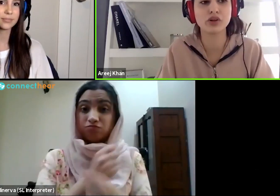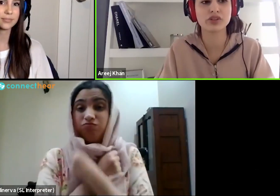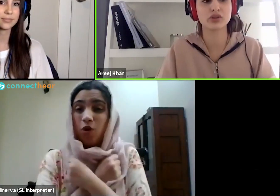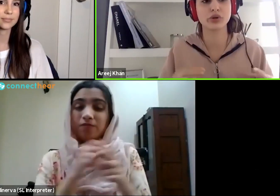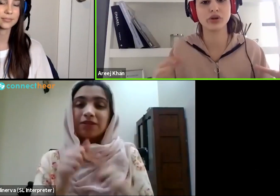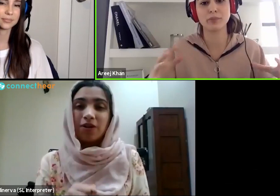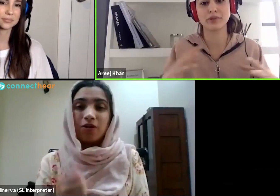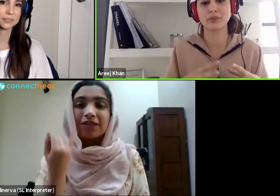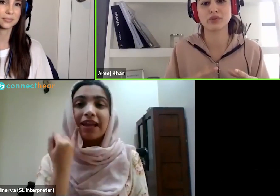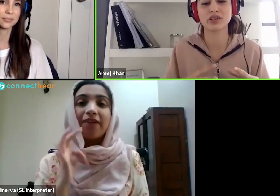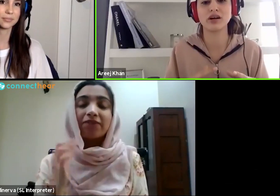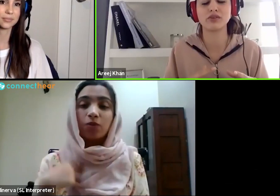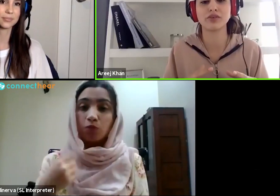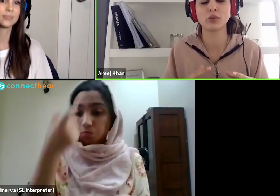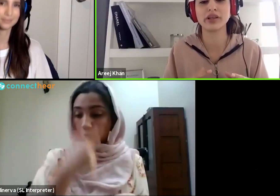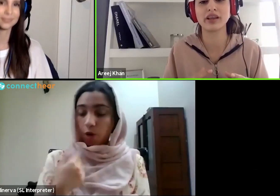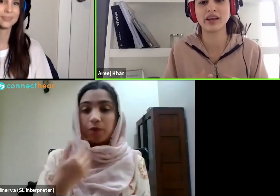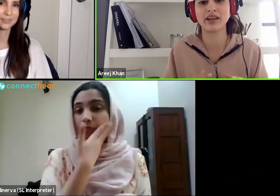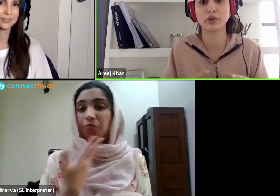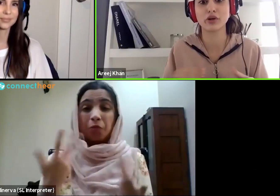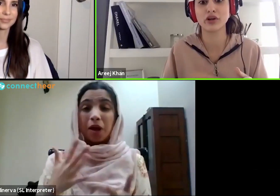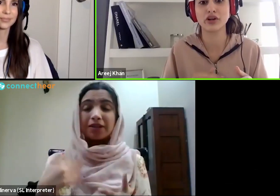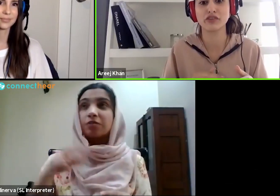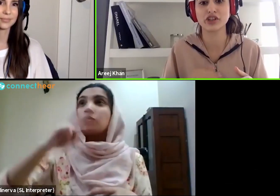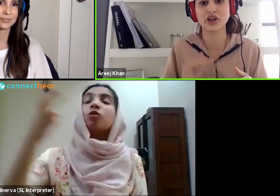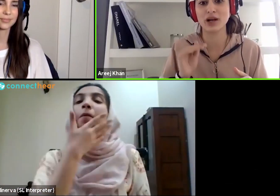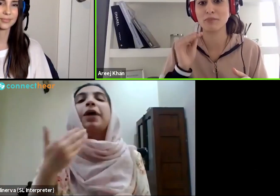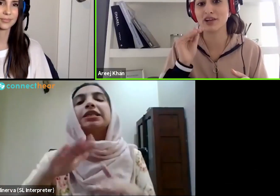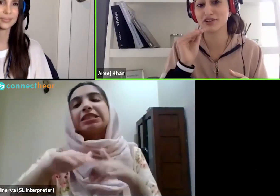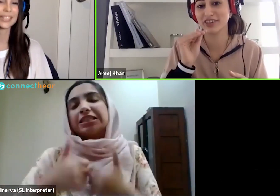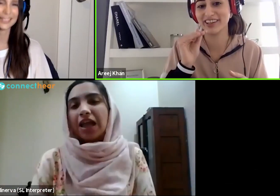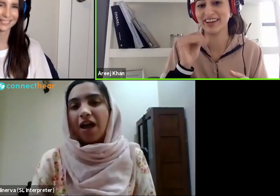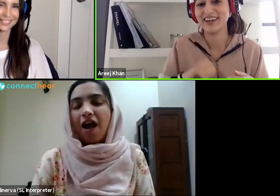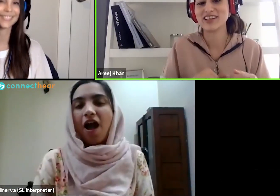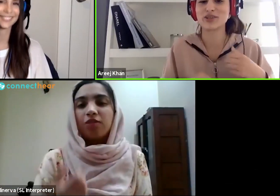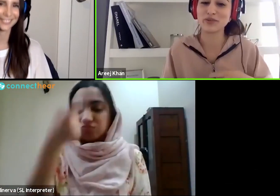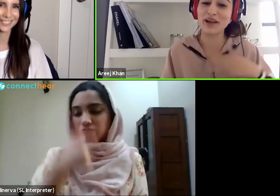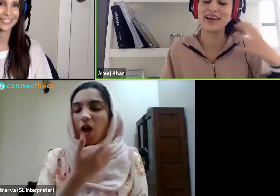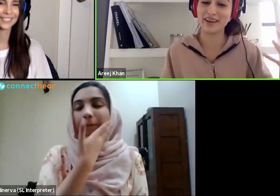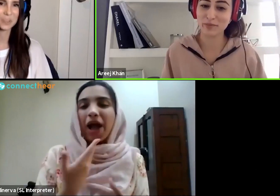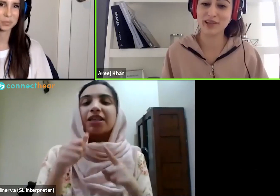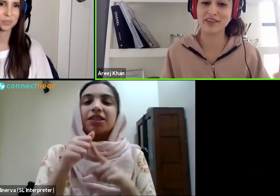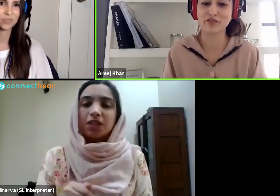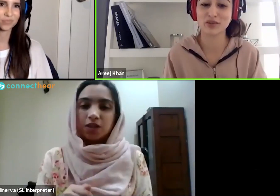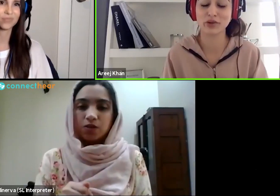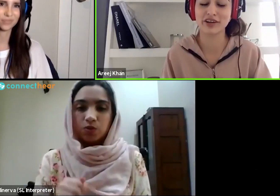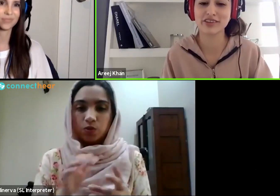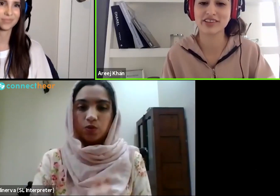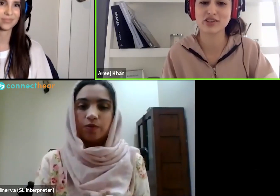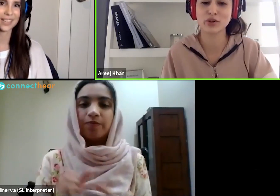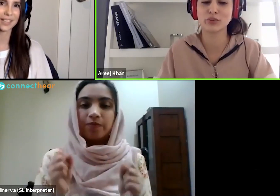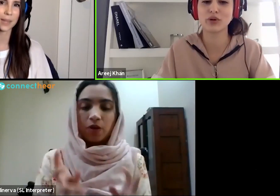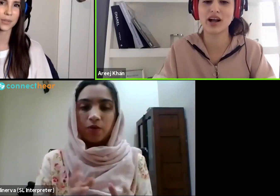if you learn to enjoy your company with yourself, only then you can recharge that battery to then be there for someone